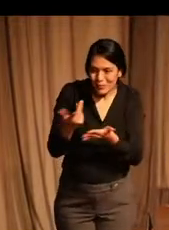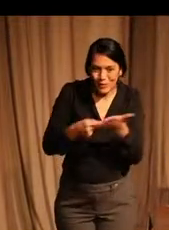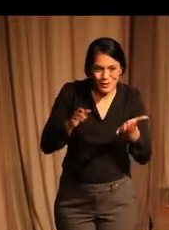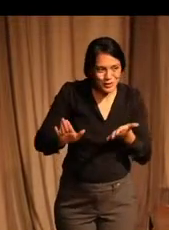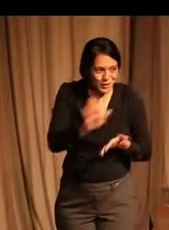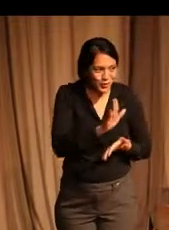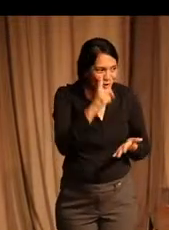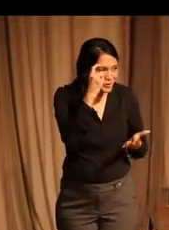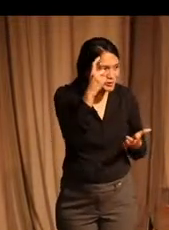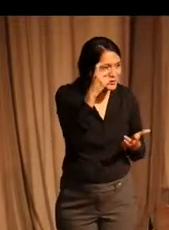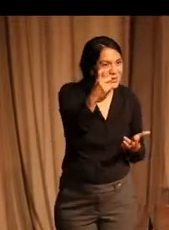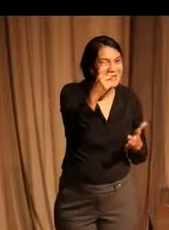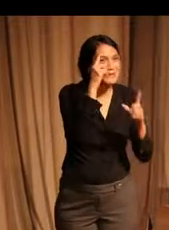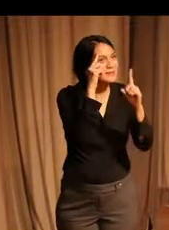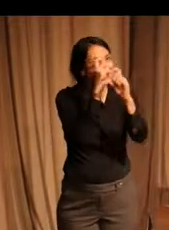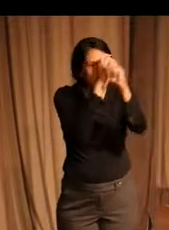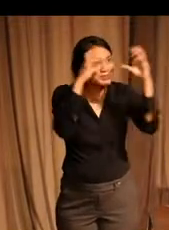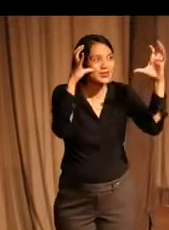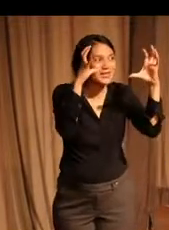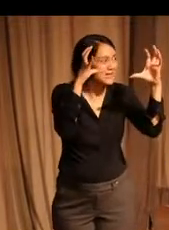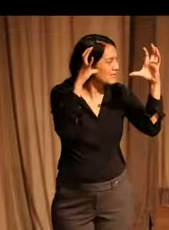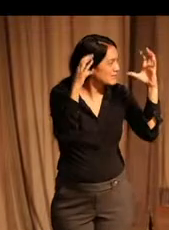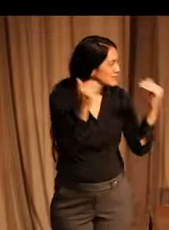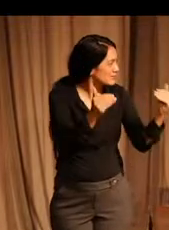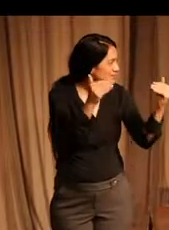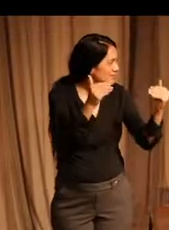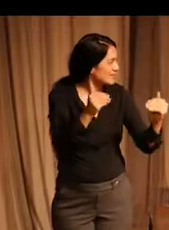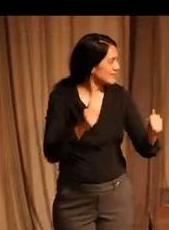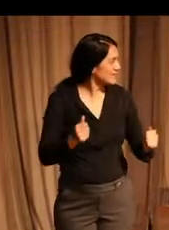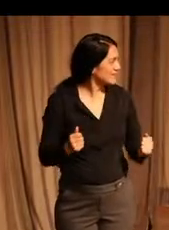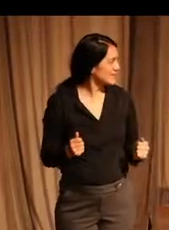imagine. Let's do it. Let's do it. Lead us.